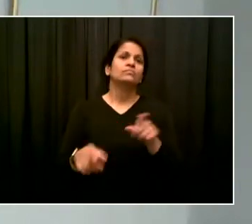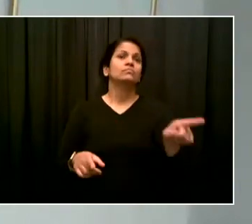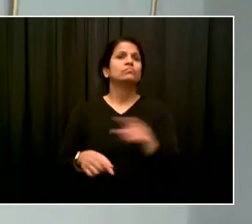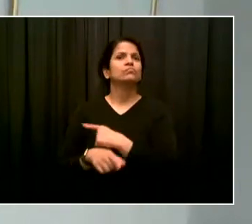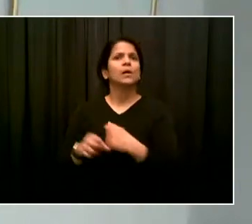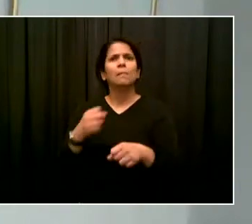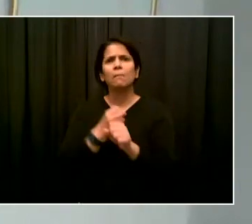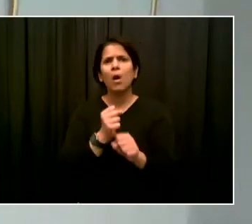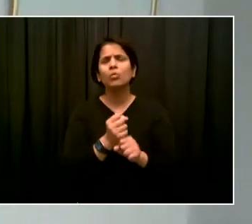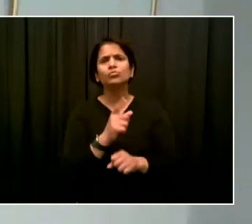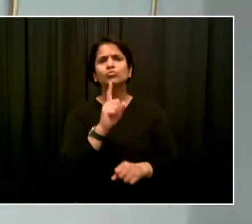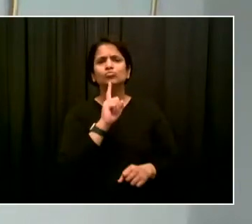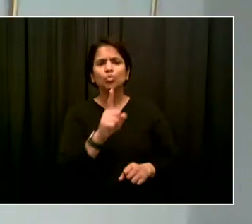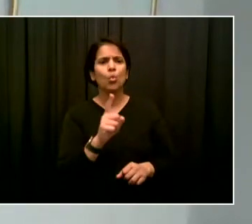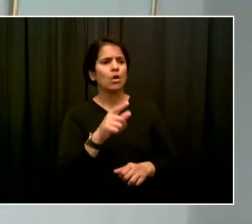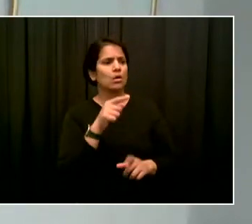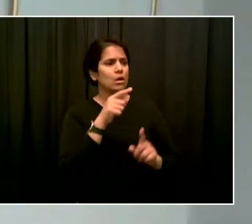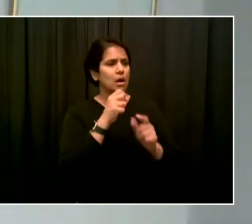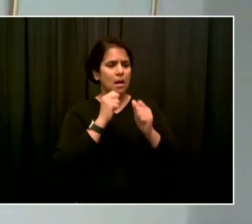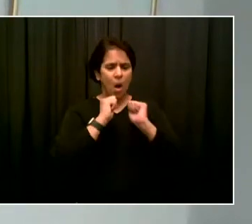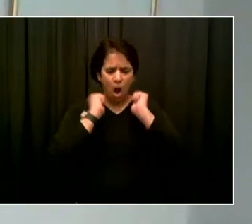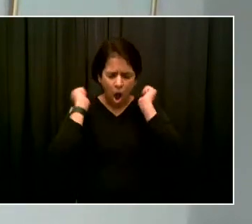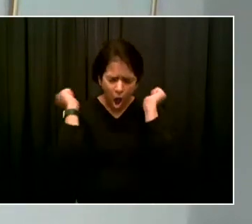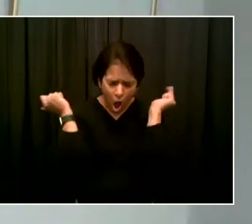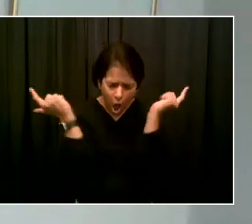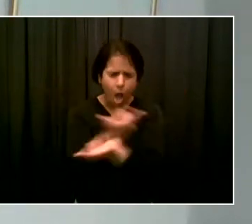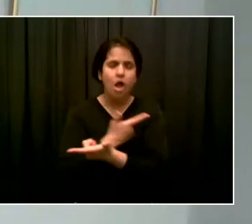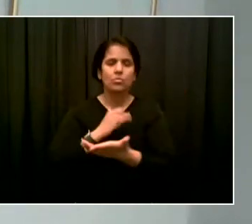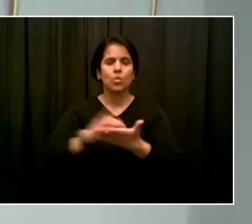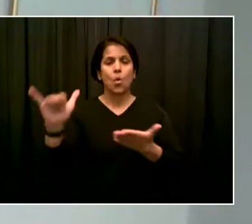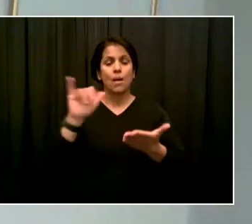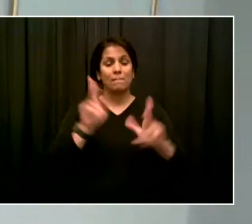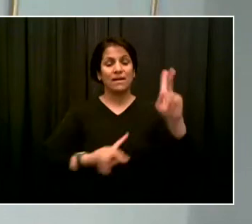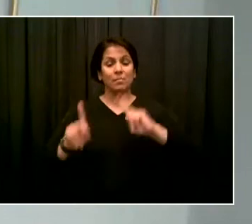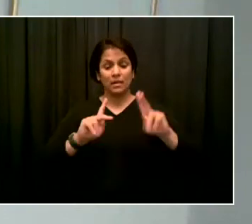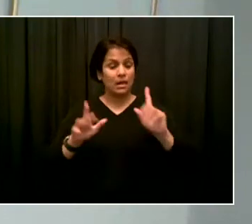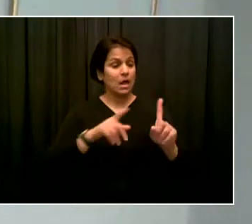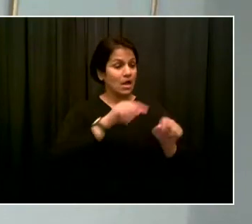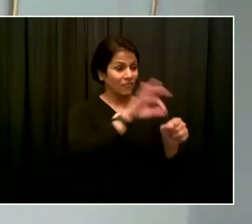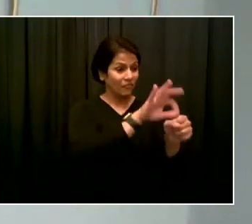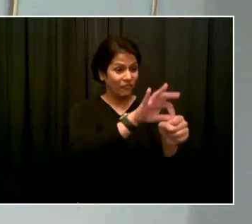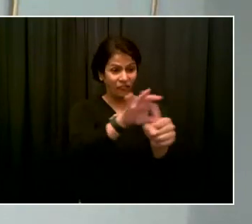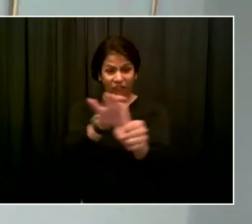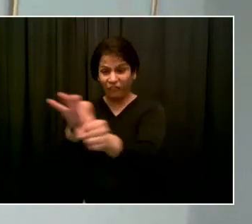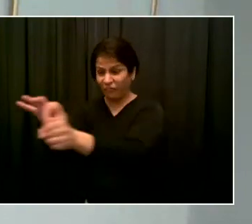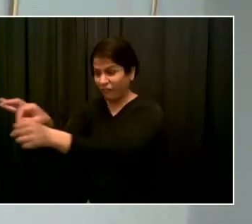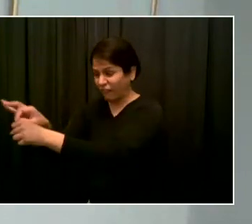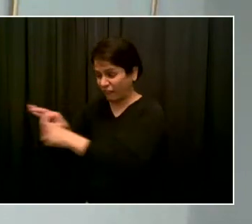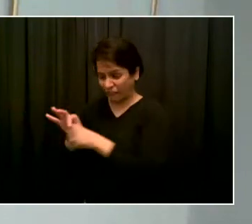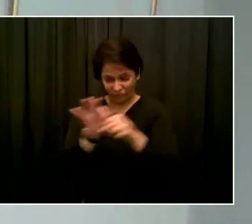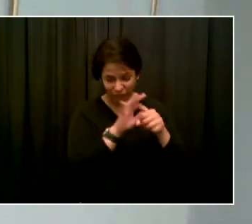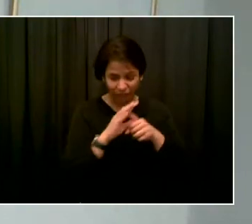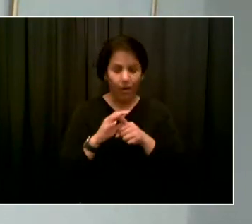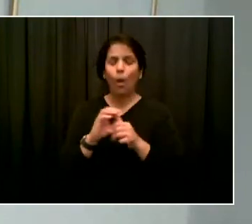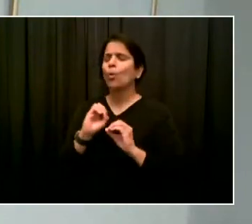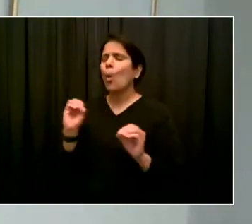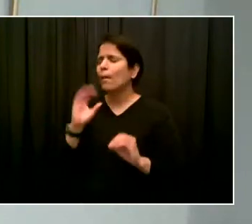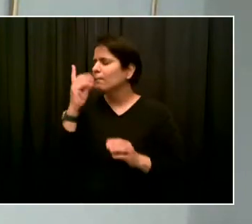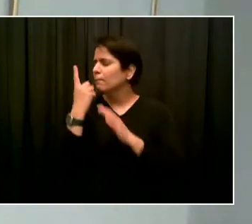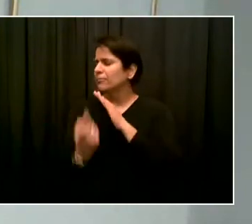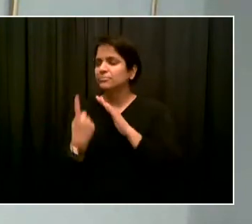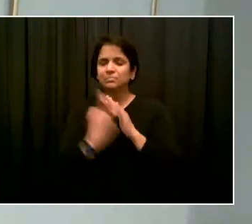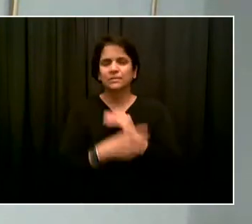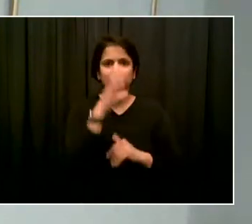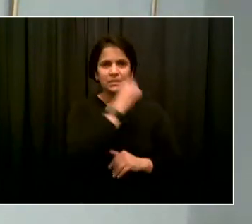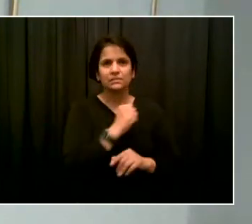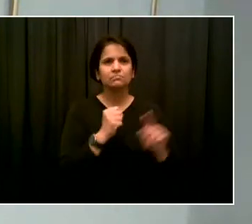long torrid history of disenfranchisement. So to circumvent that, this level of funding and this engagement is needed